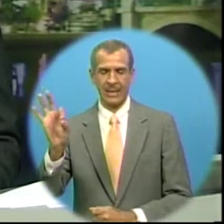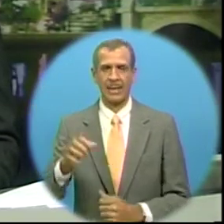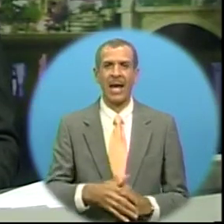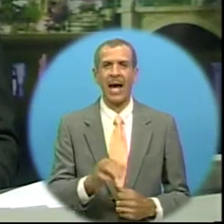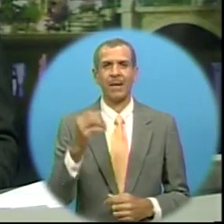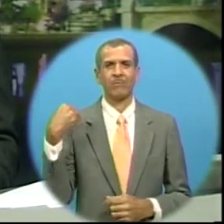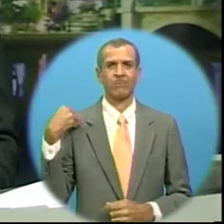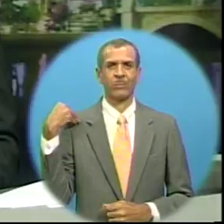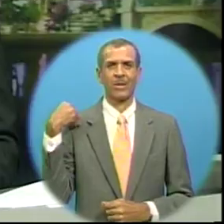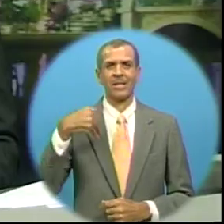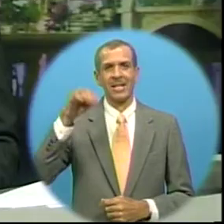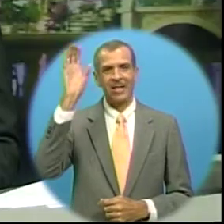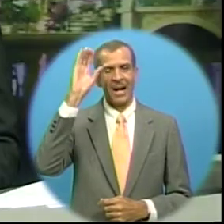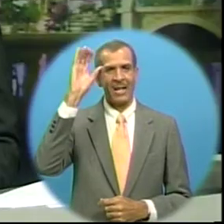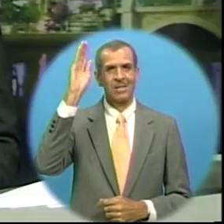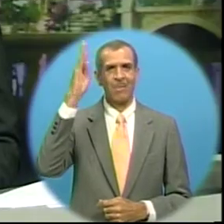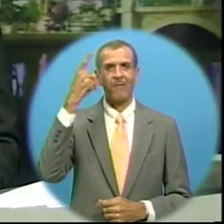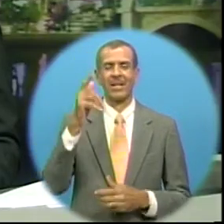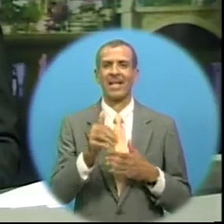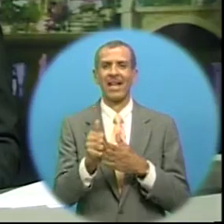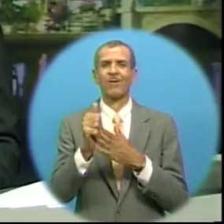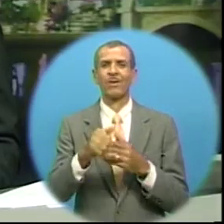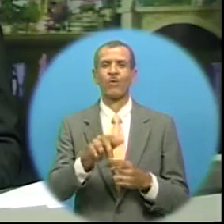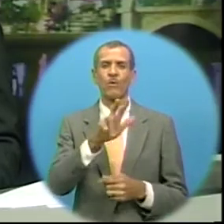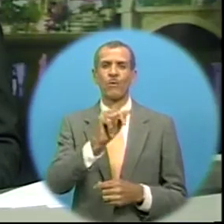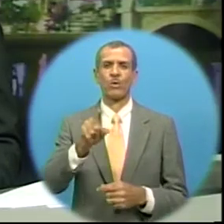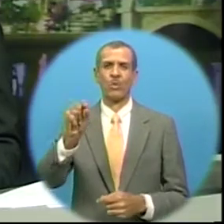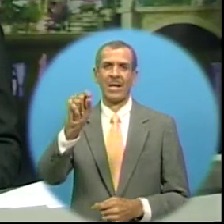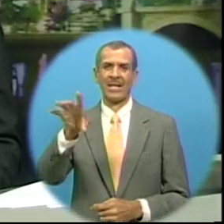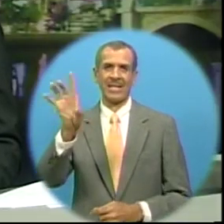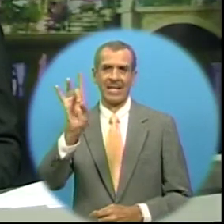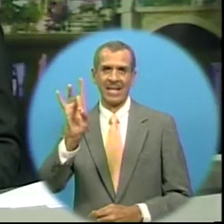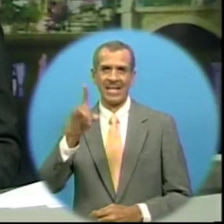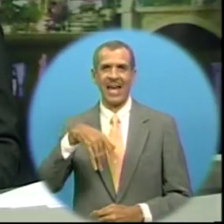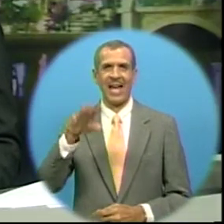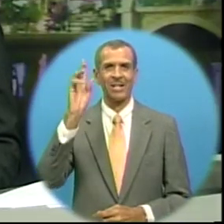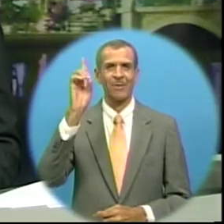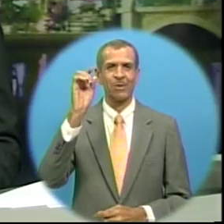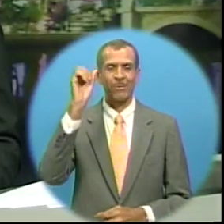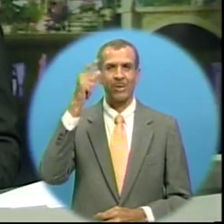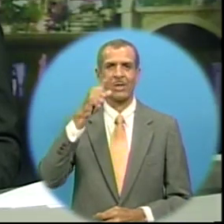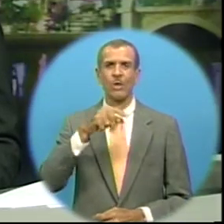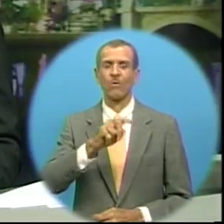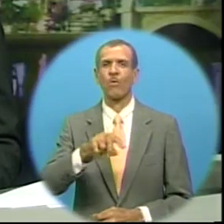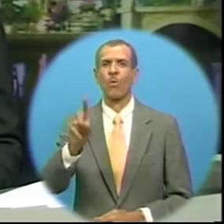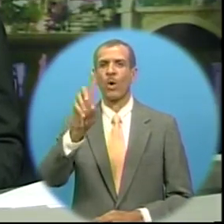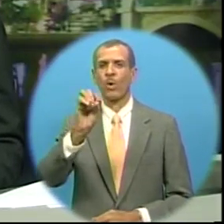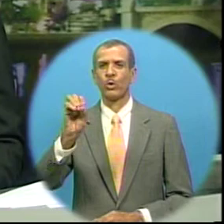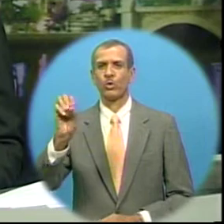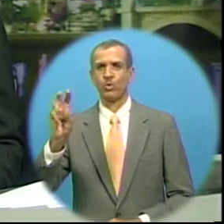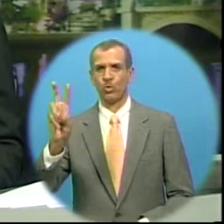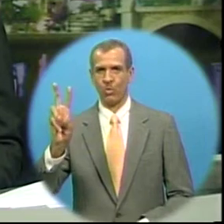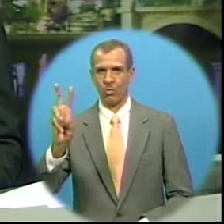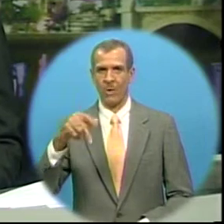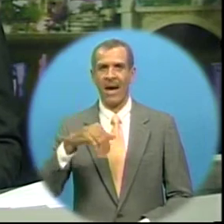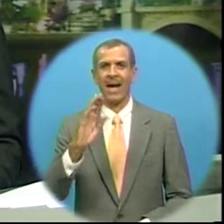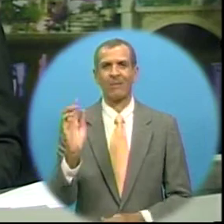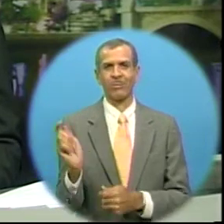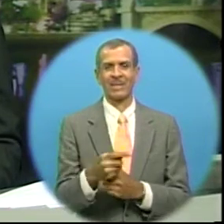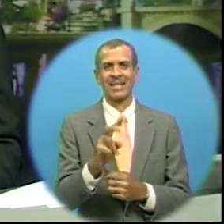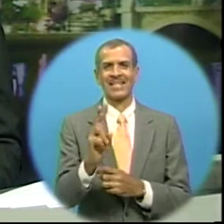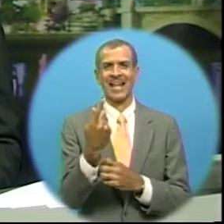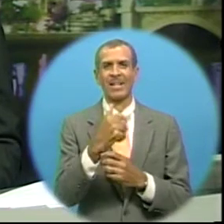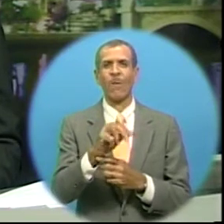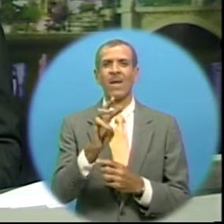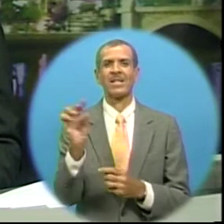Skipper Carlos Brathwaite led from the front with 3 for 28, while Devendra Bishu took 3 for 102. Batting a second time, the